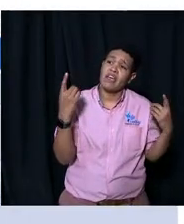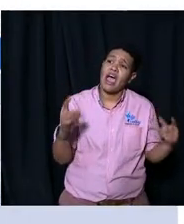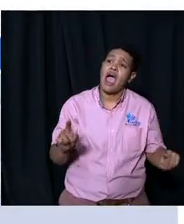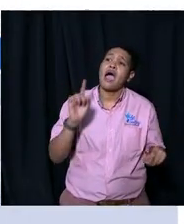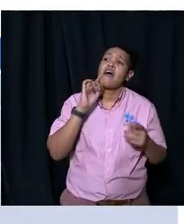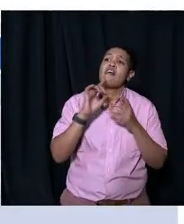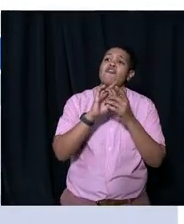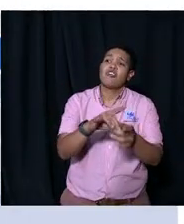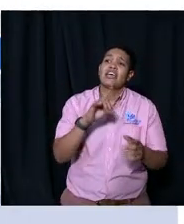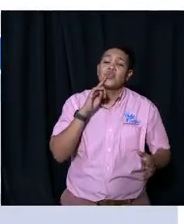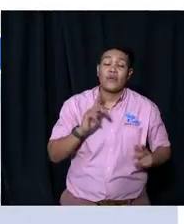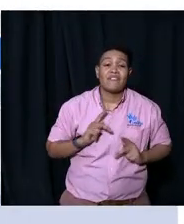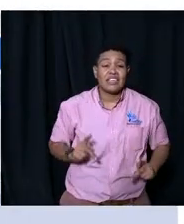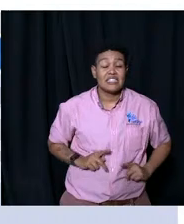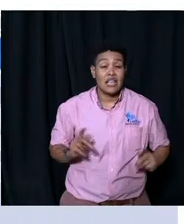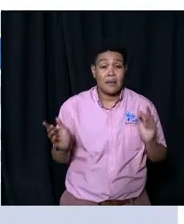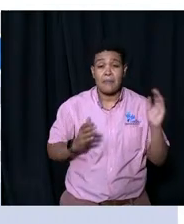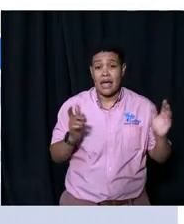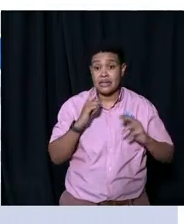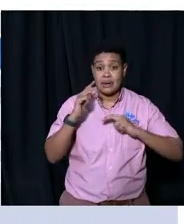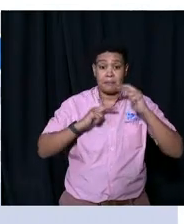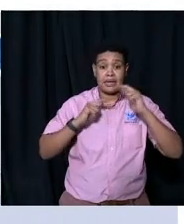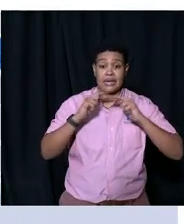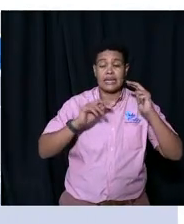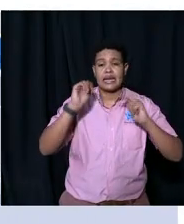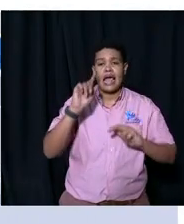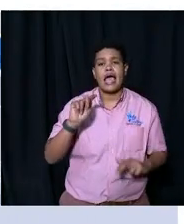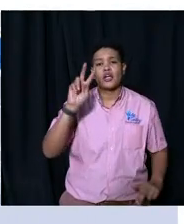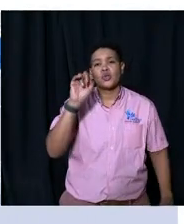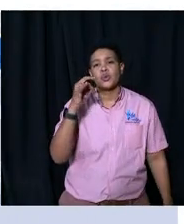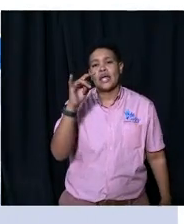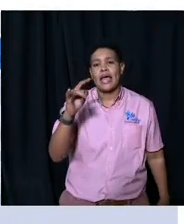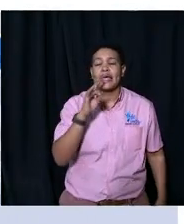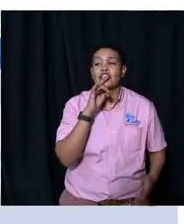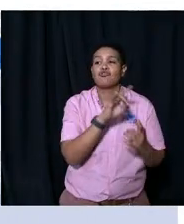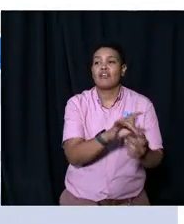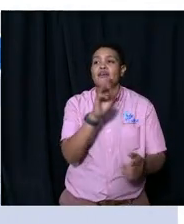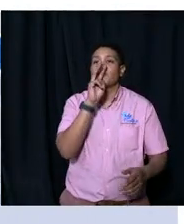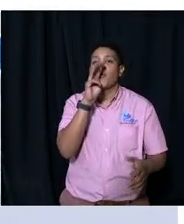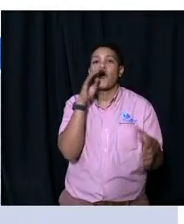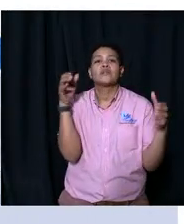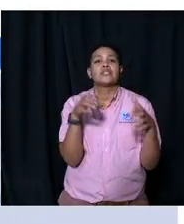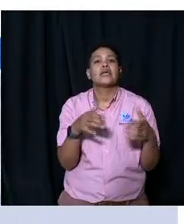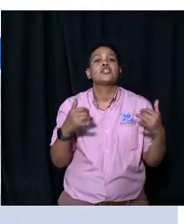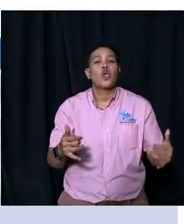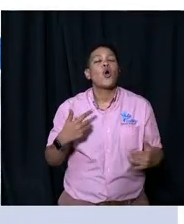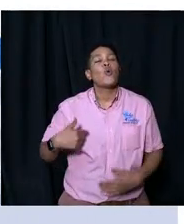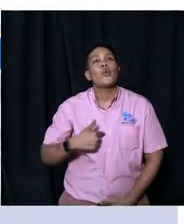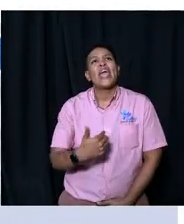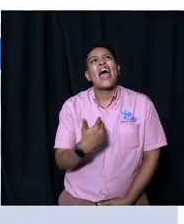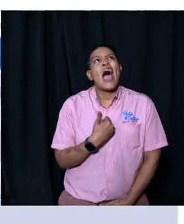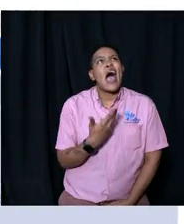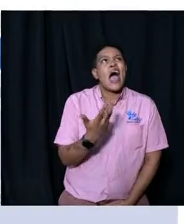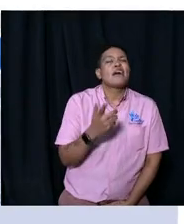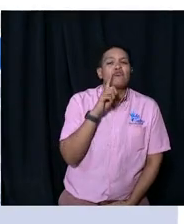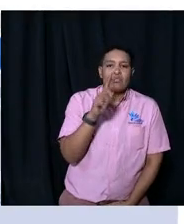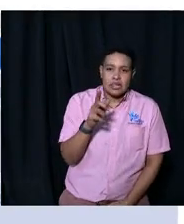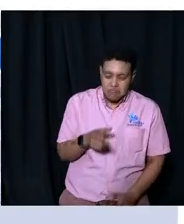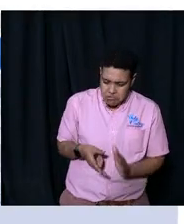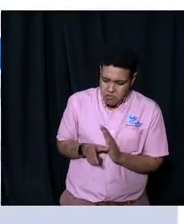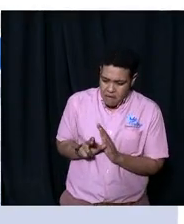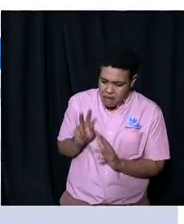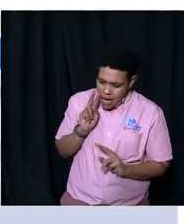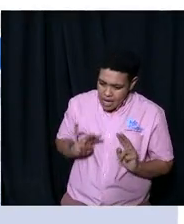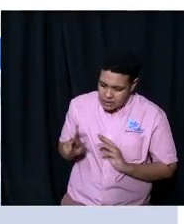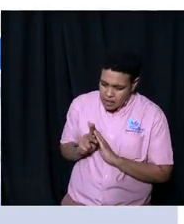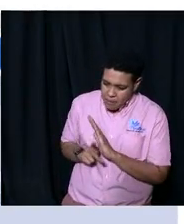of physical planning, there's a Building Act 2018. In terms of the water sector now, we have revised policy